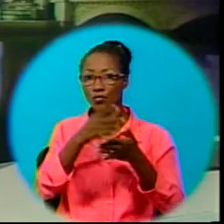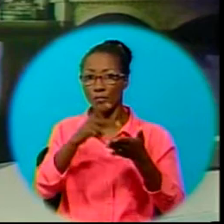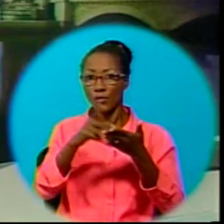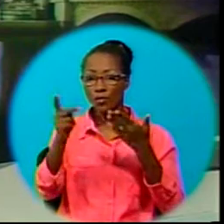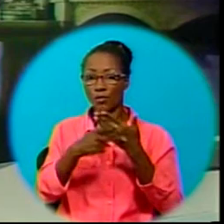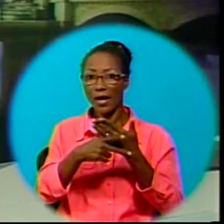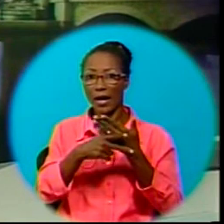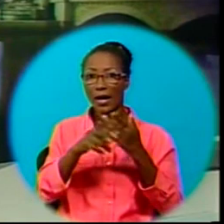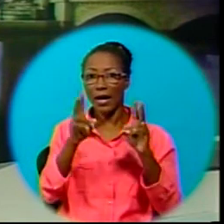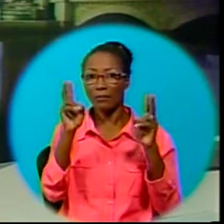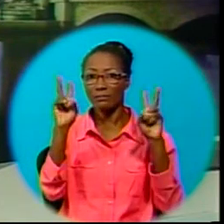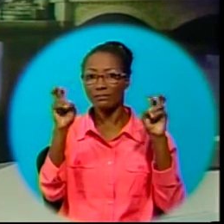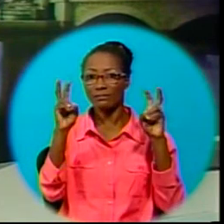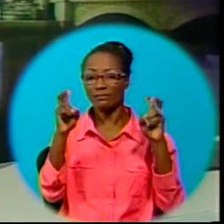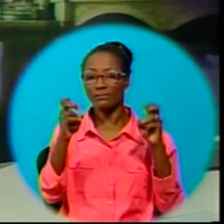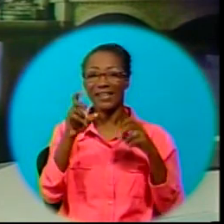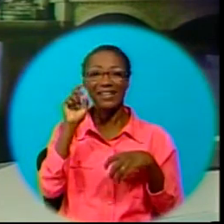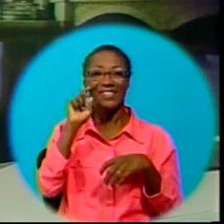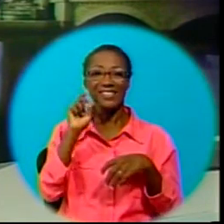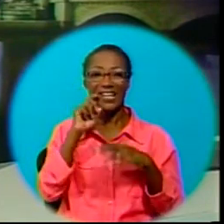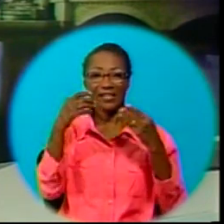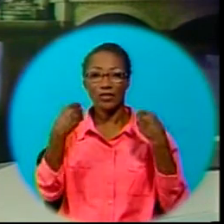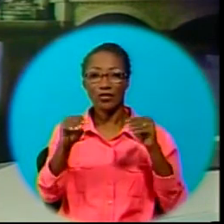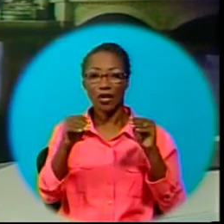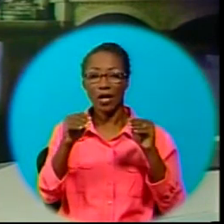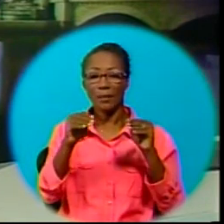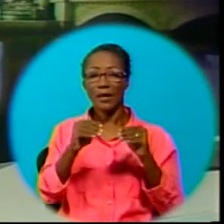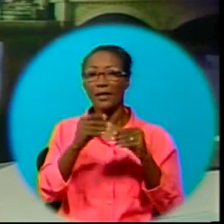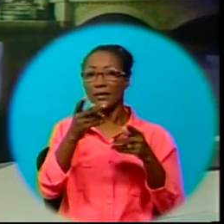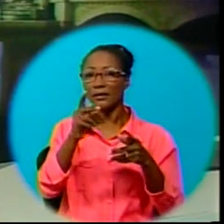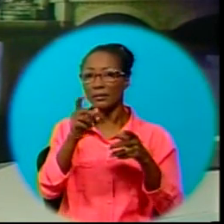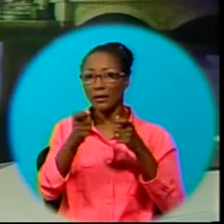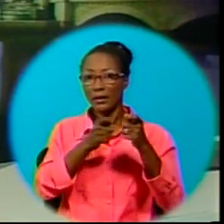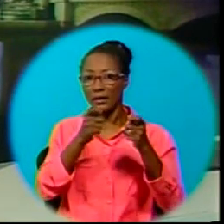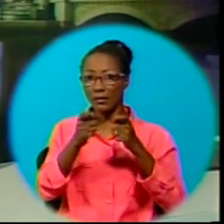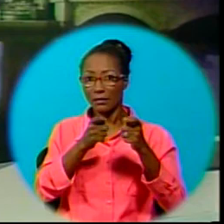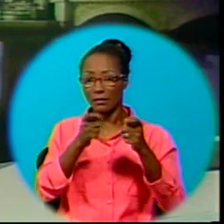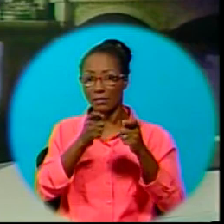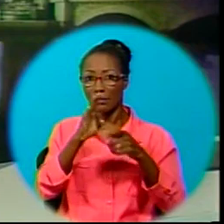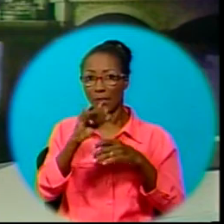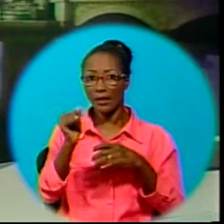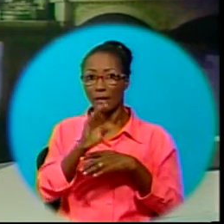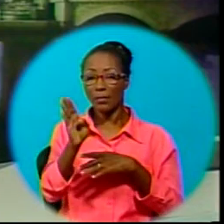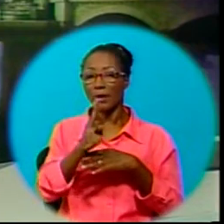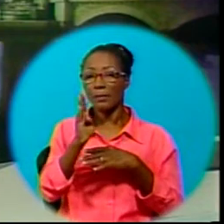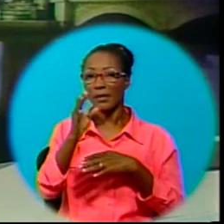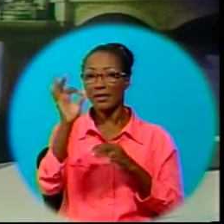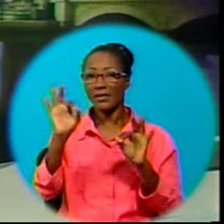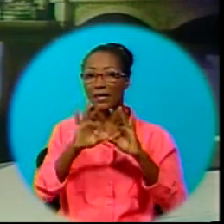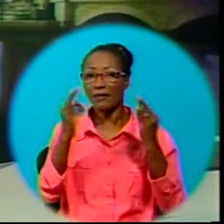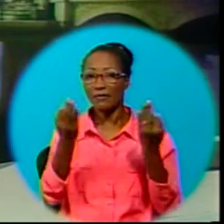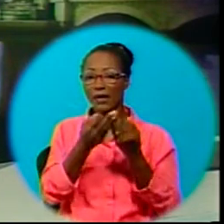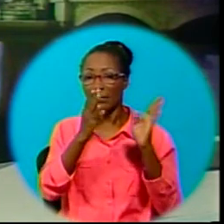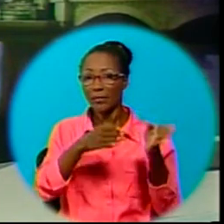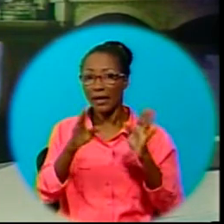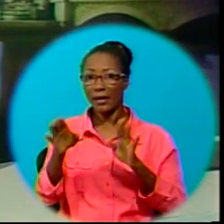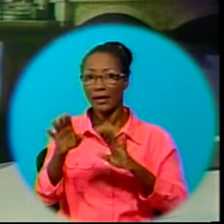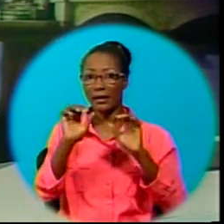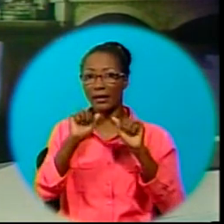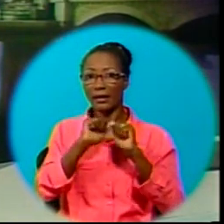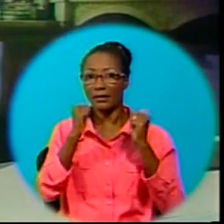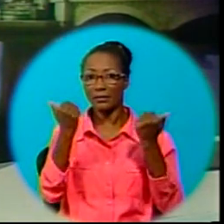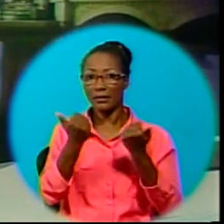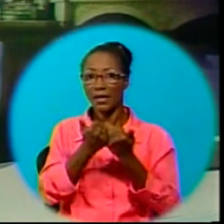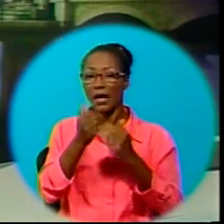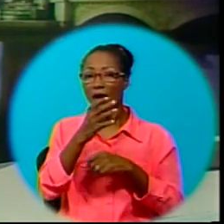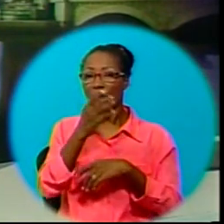Shop to be held by the Barbados Family Planning Association. That event will allow open conversations among people of all